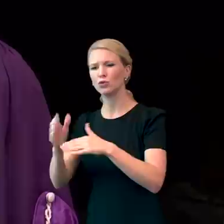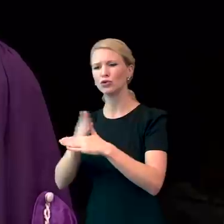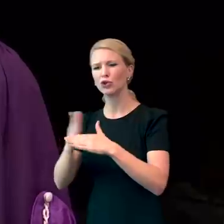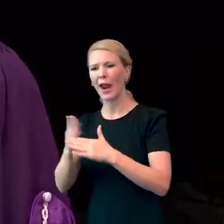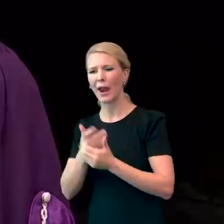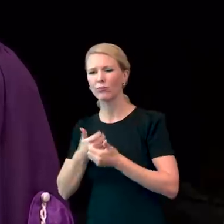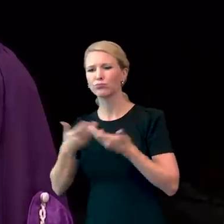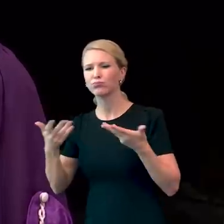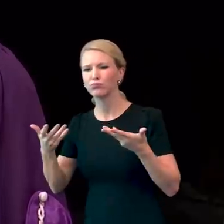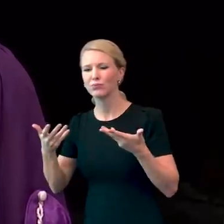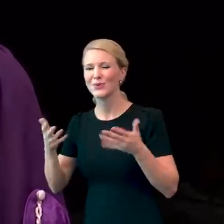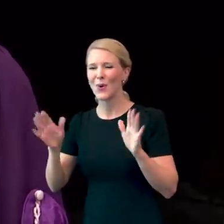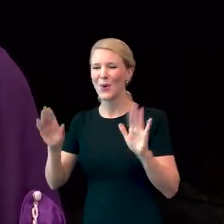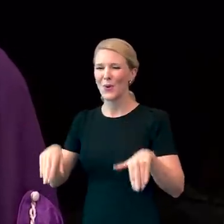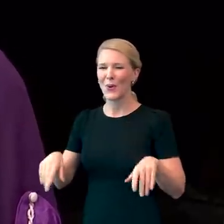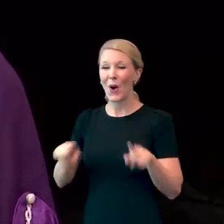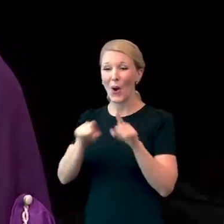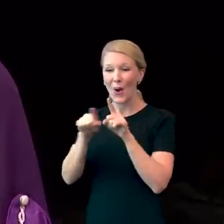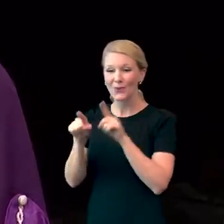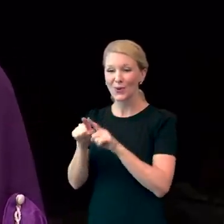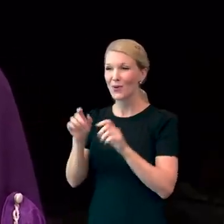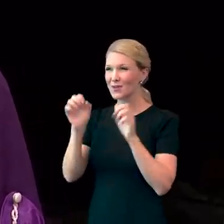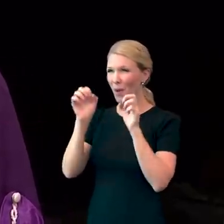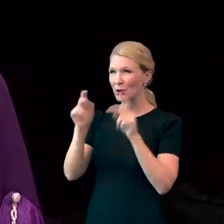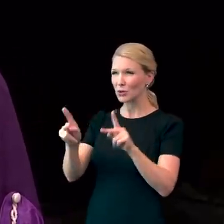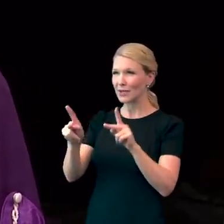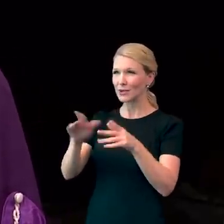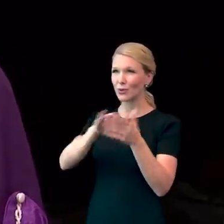us. I'd also like to take